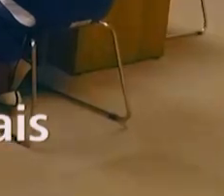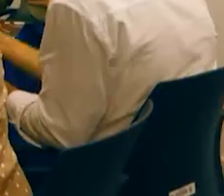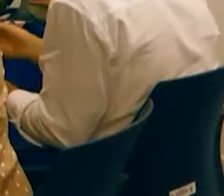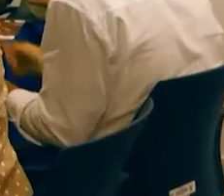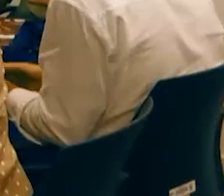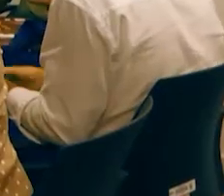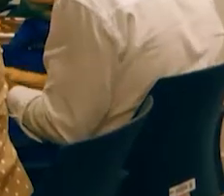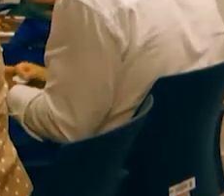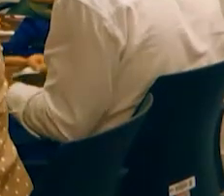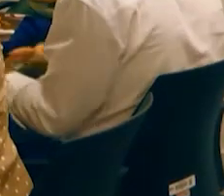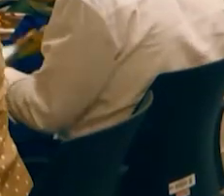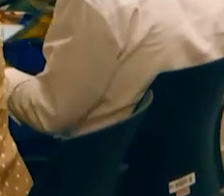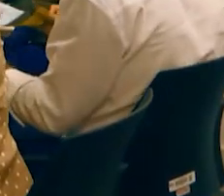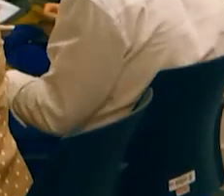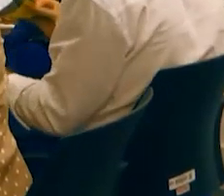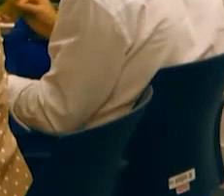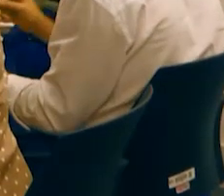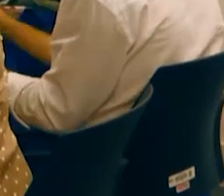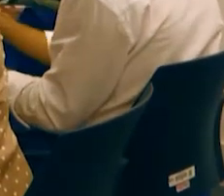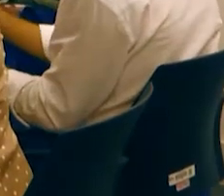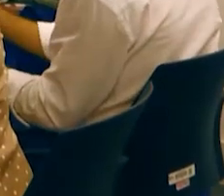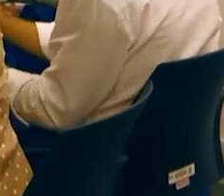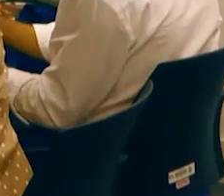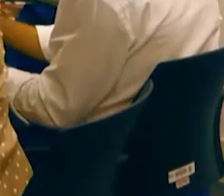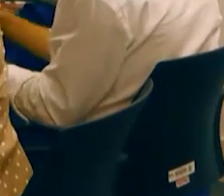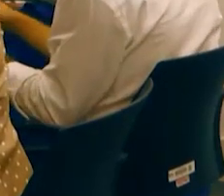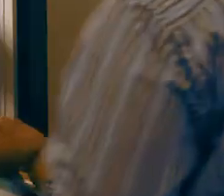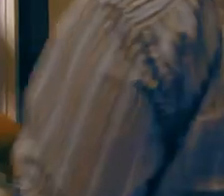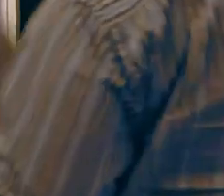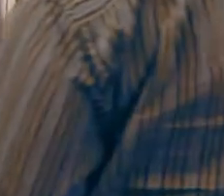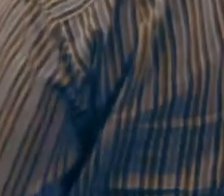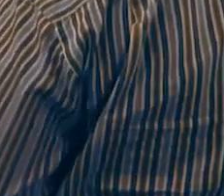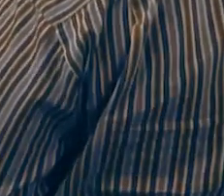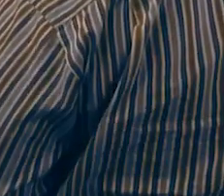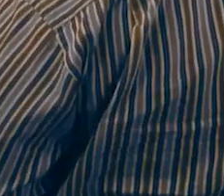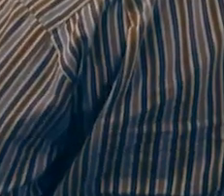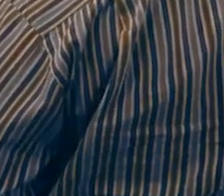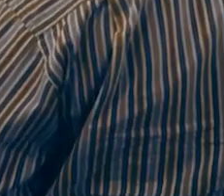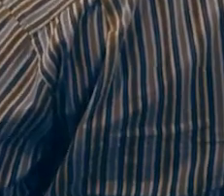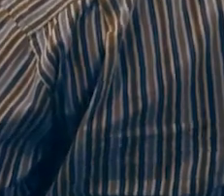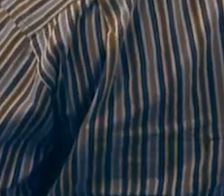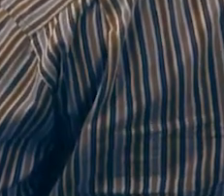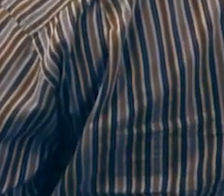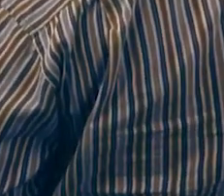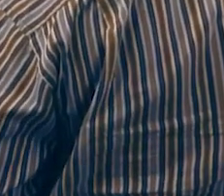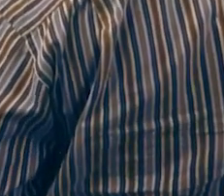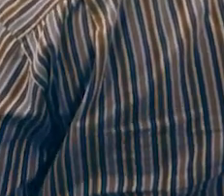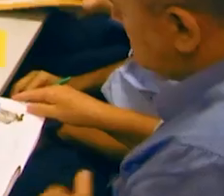Thank you.